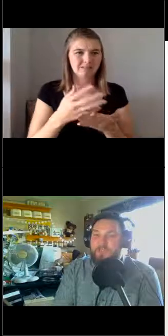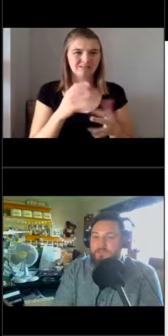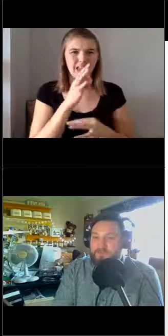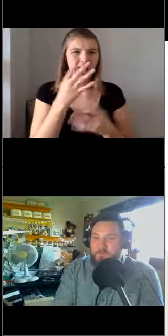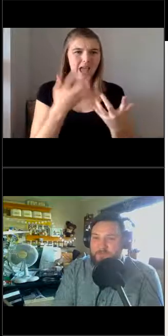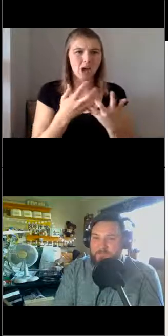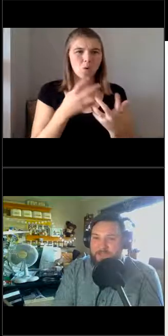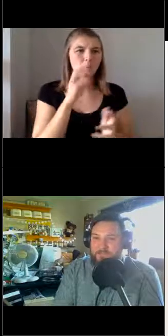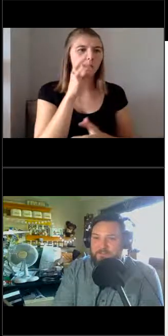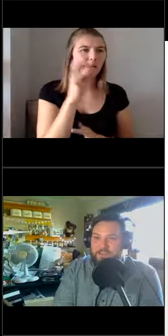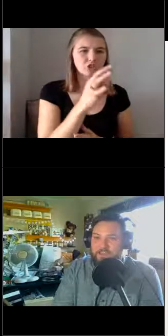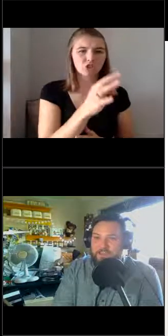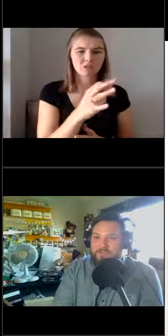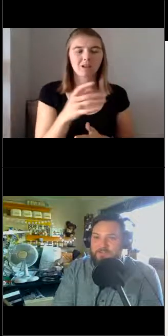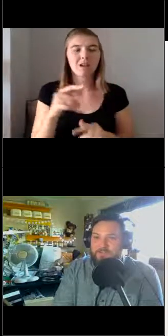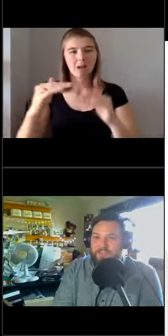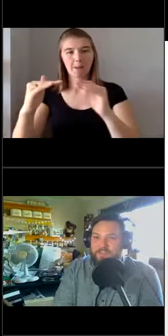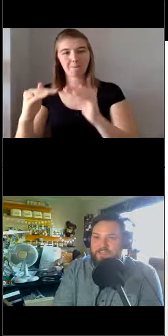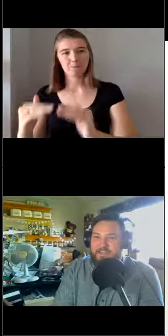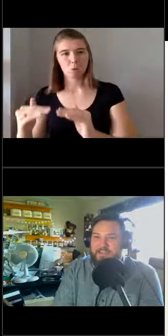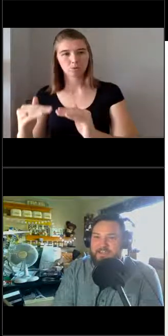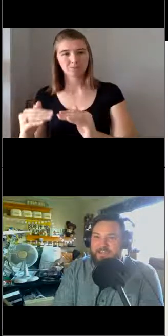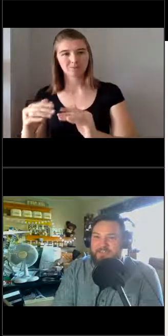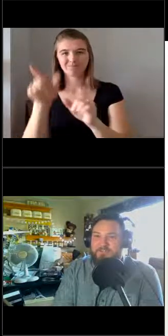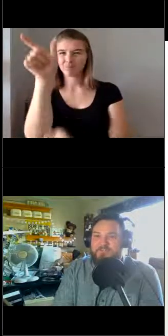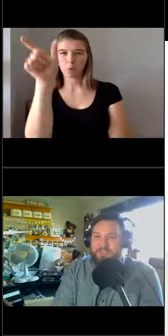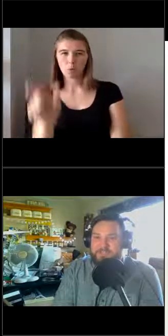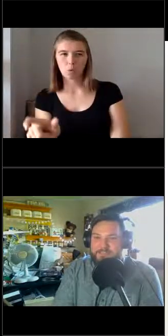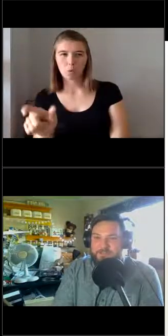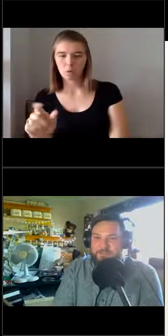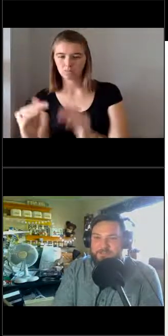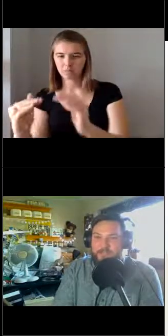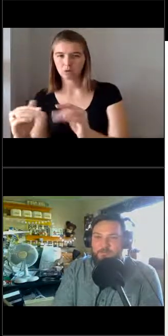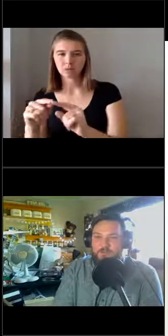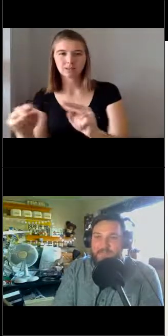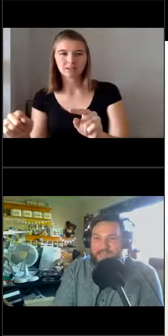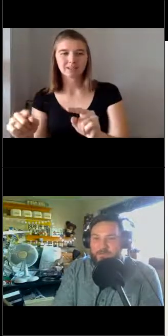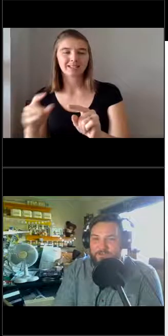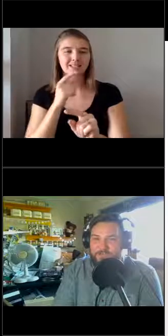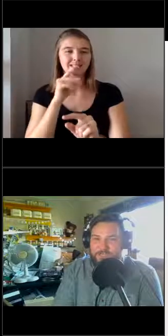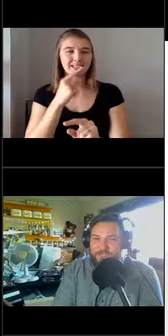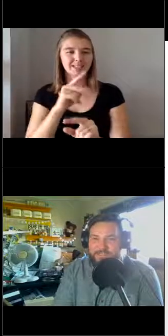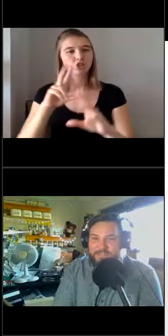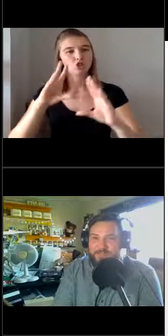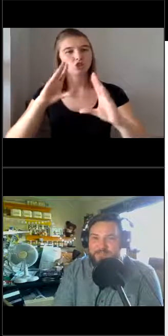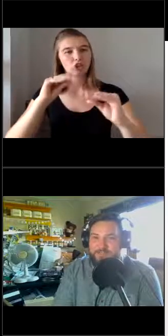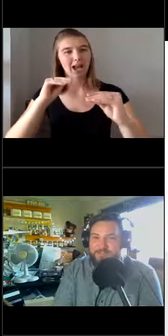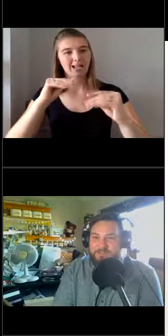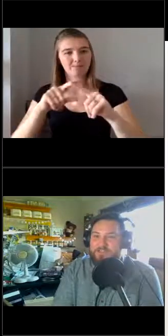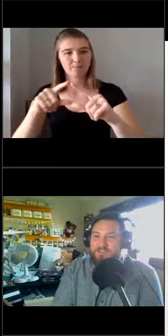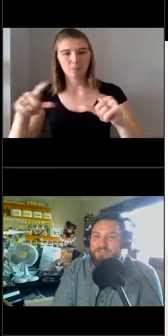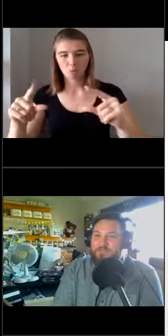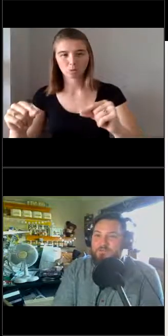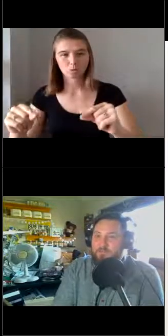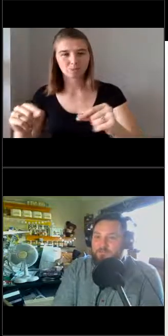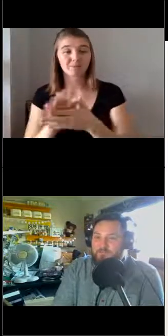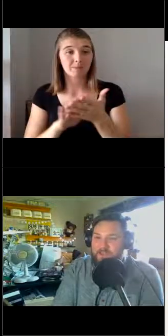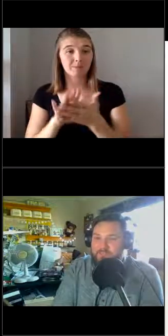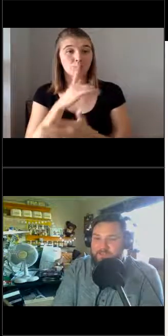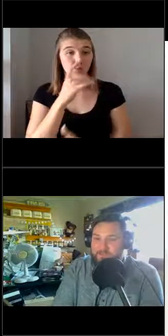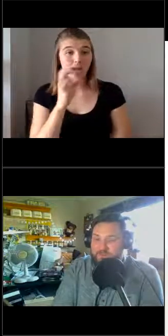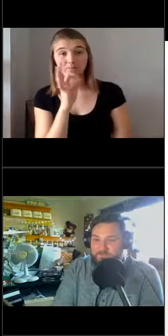of the GoToWebinar panel, there is a sort of chat box there that will allow you to send in questions to